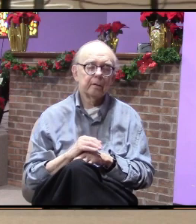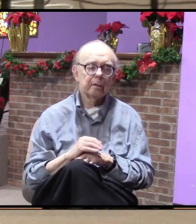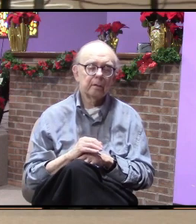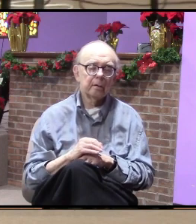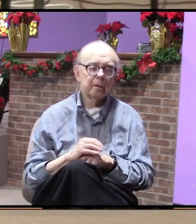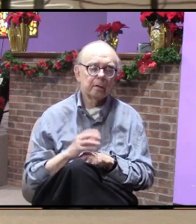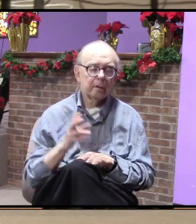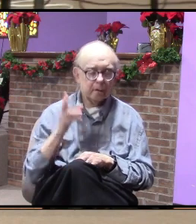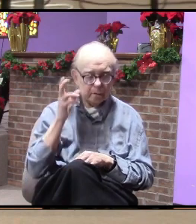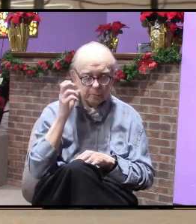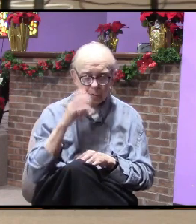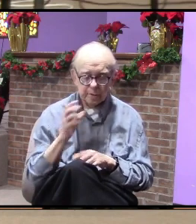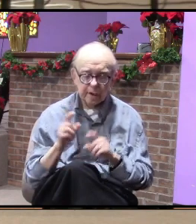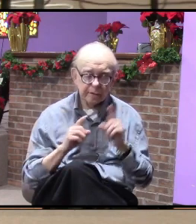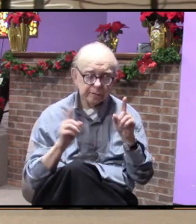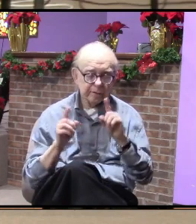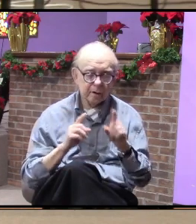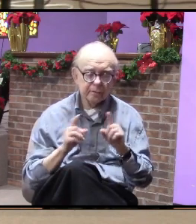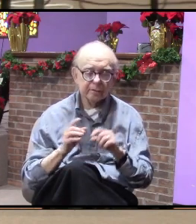the moon and the stars.